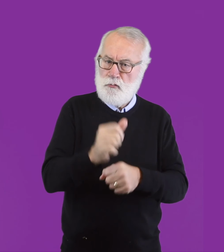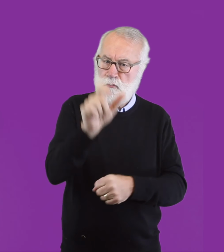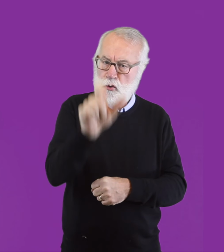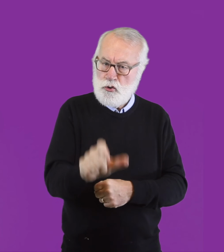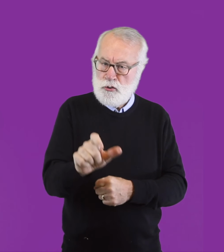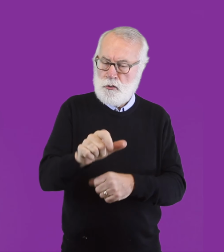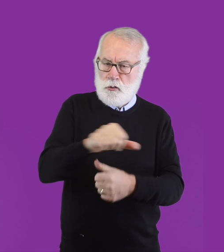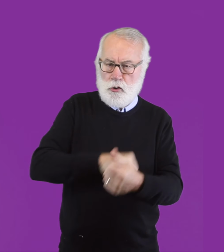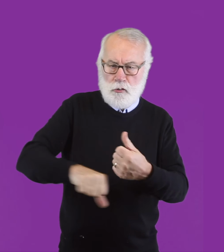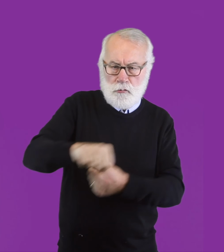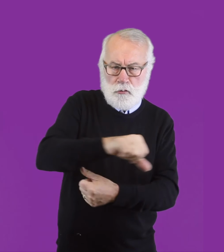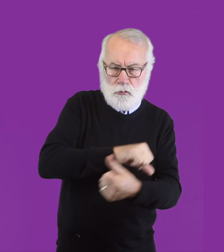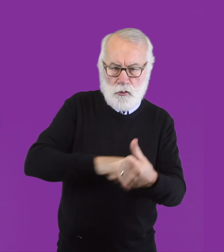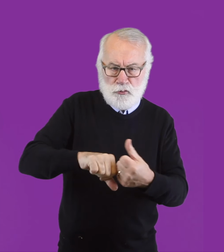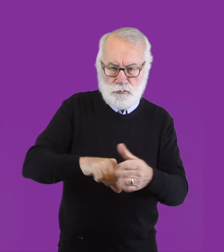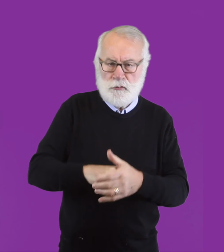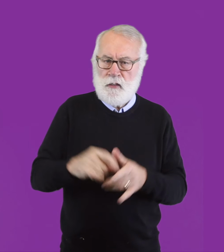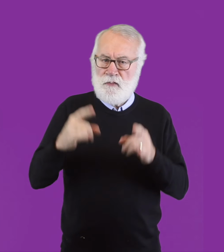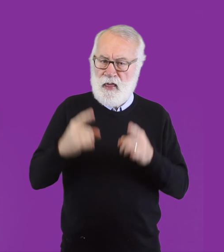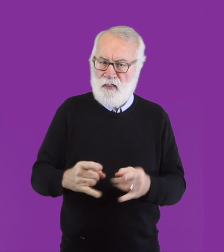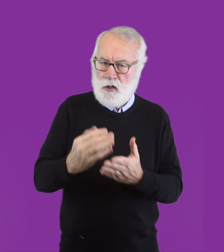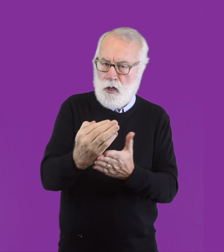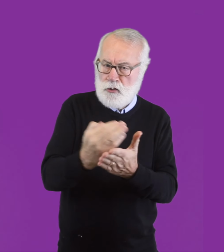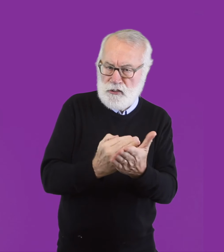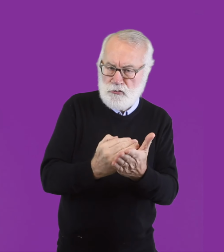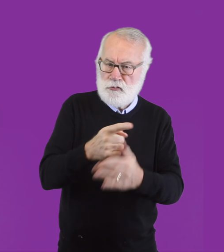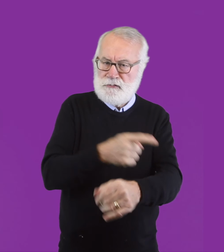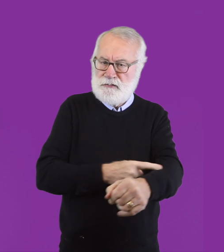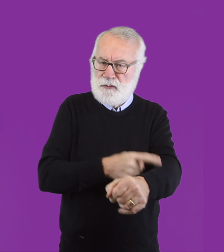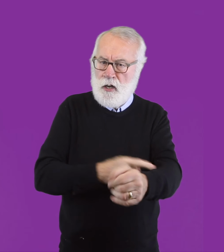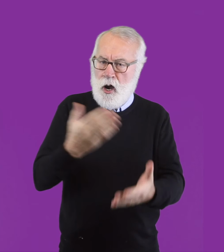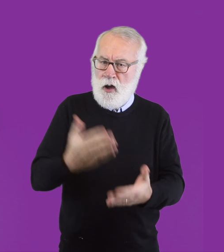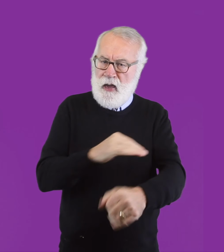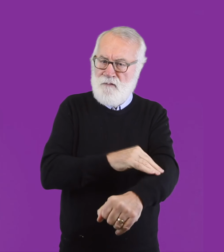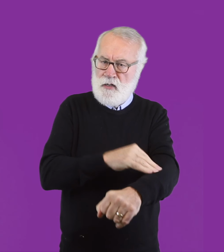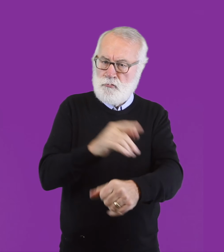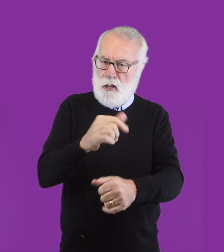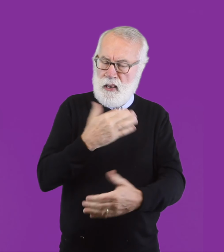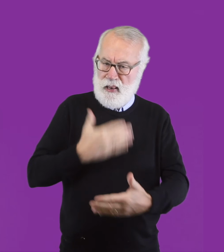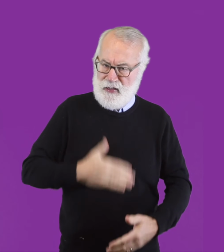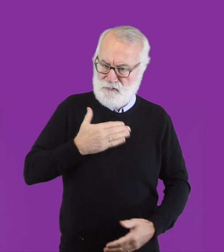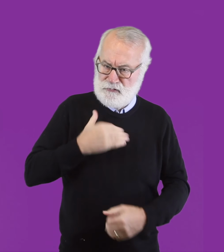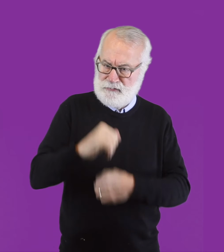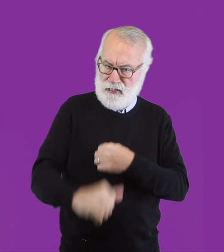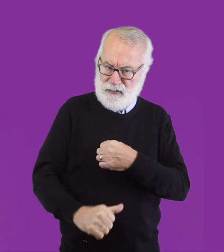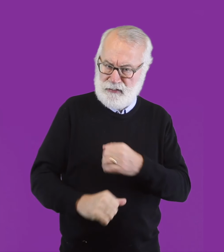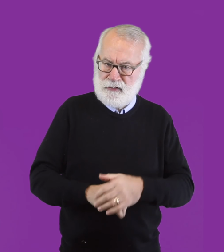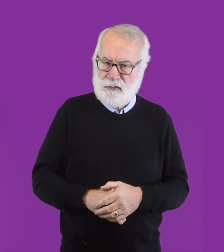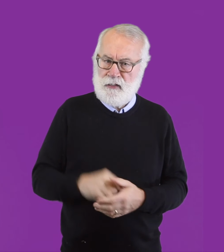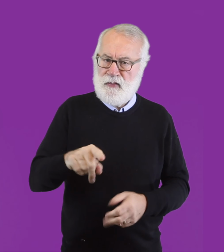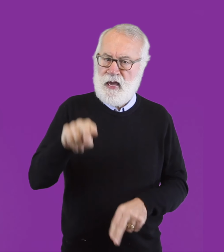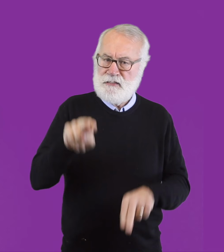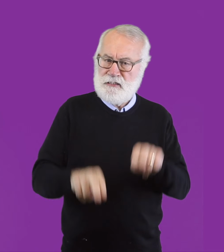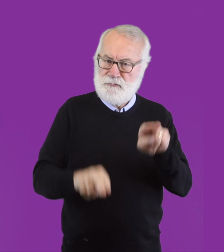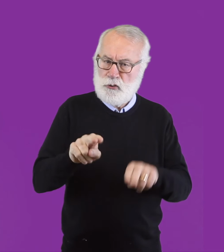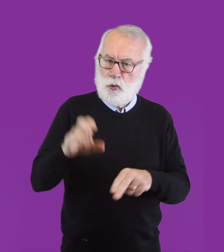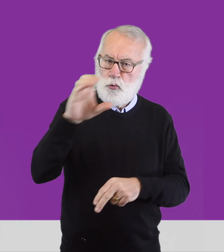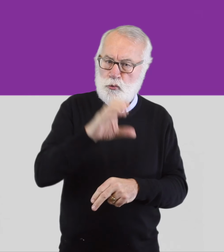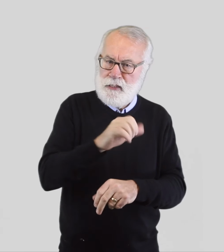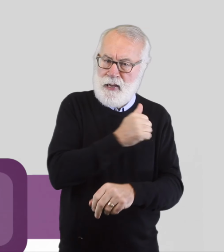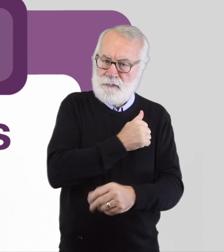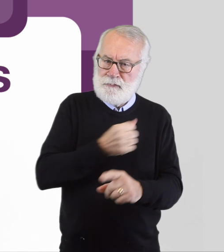assessor will ask questions about the person's circumstances, their health condition or disability and how this affects their daily life.